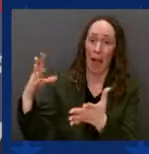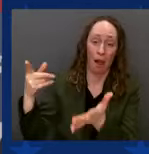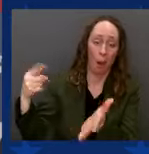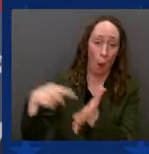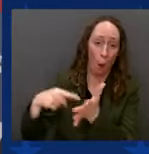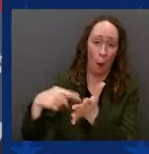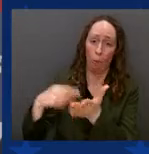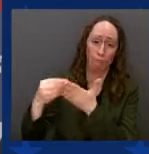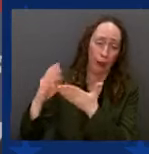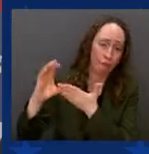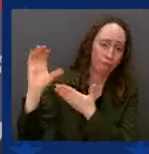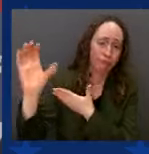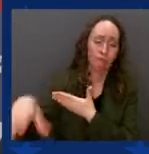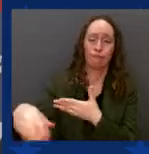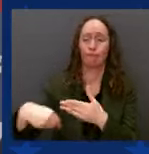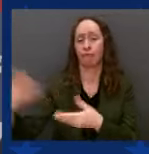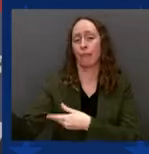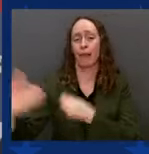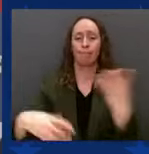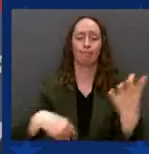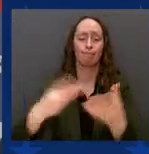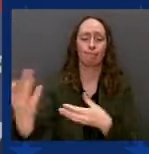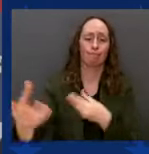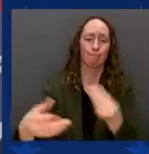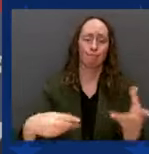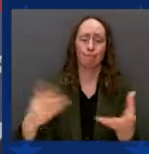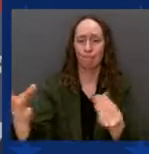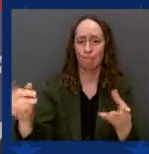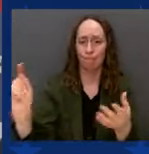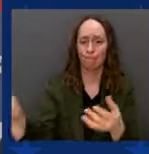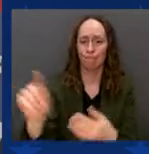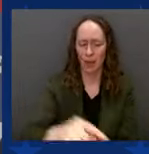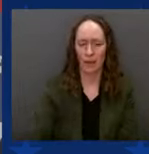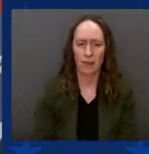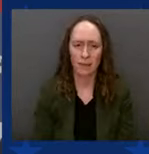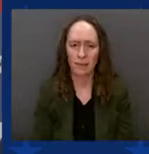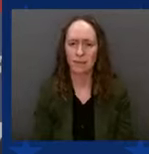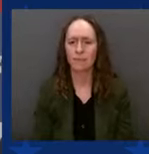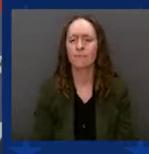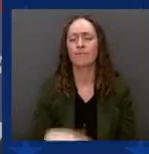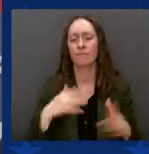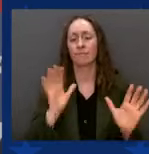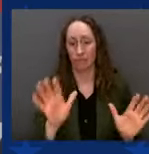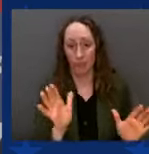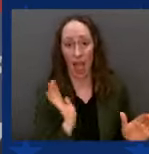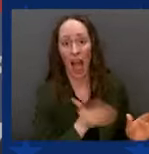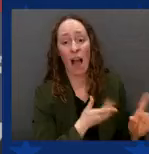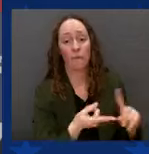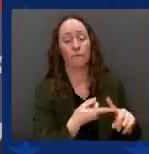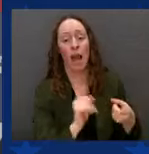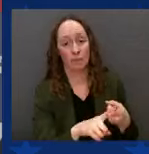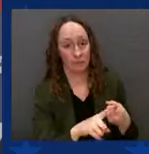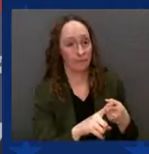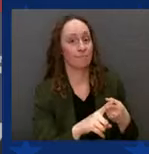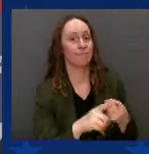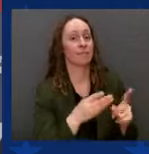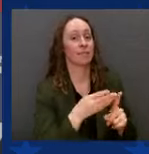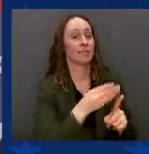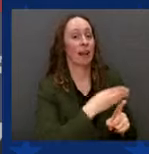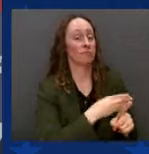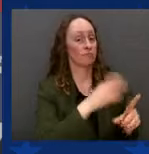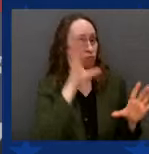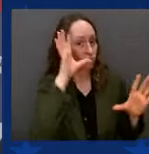was, our good friend, the former president, decided all the inspectors general, the guys who watch everything. I